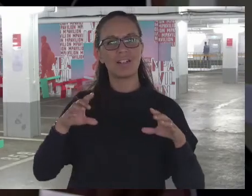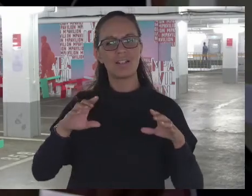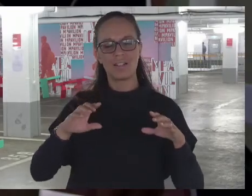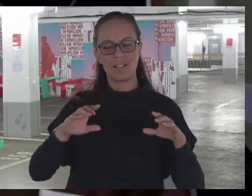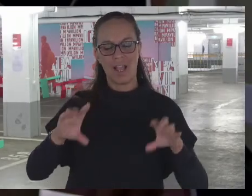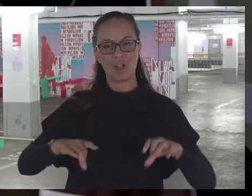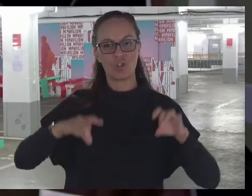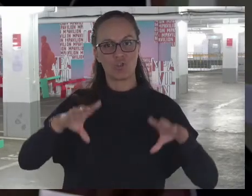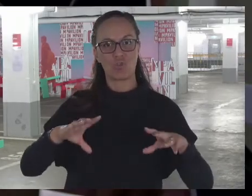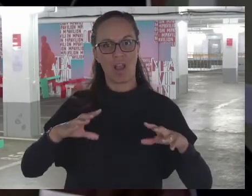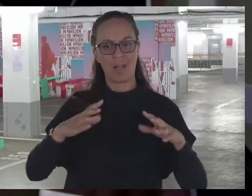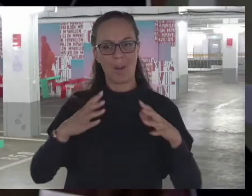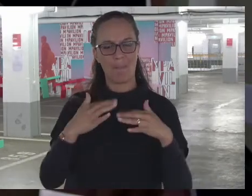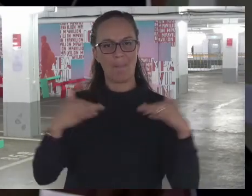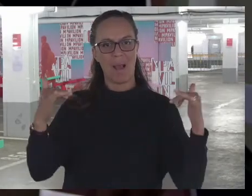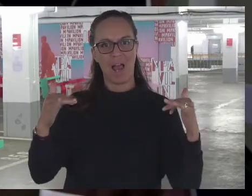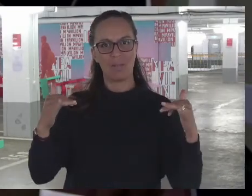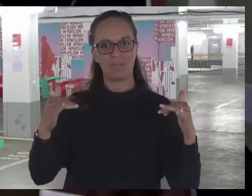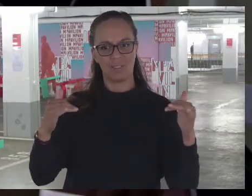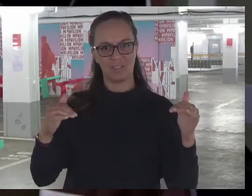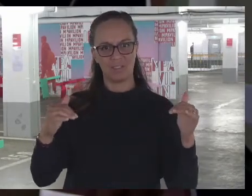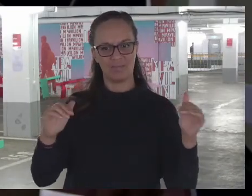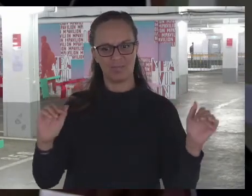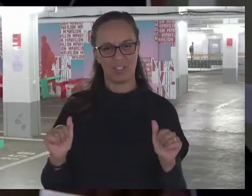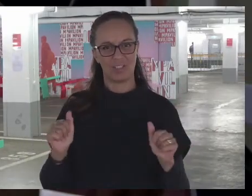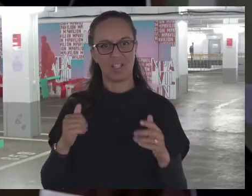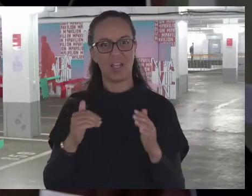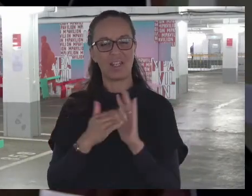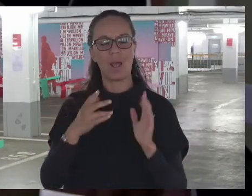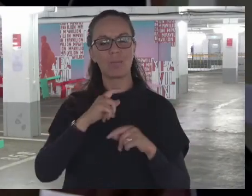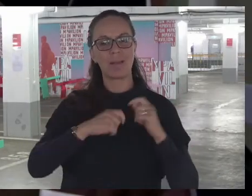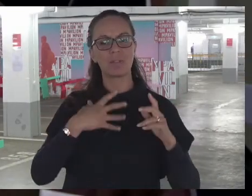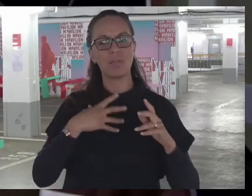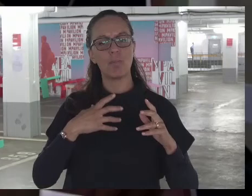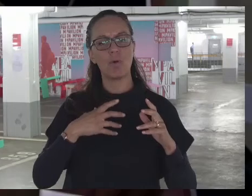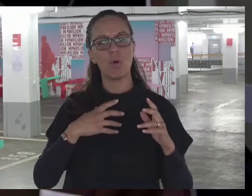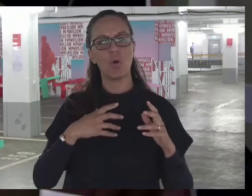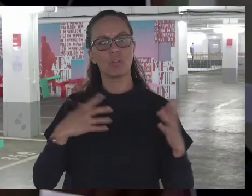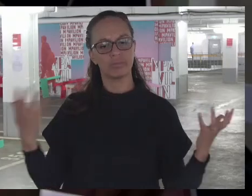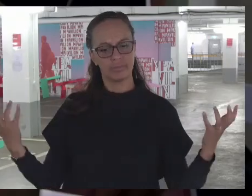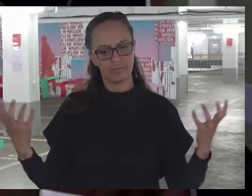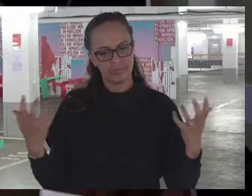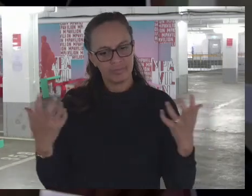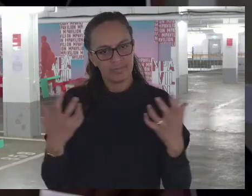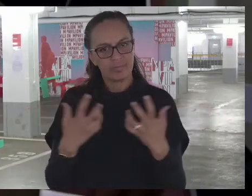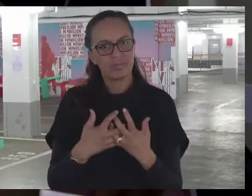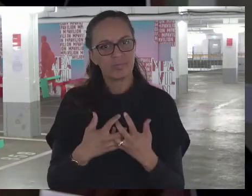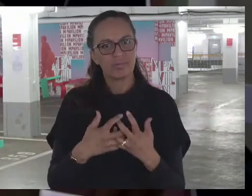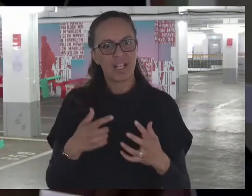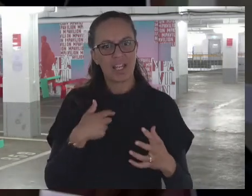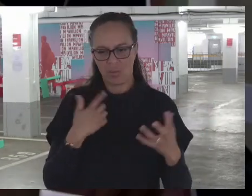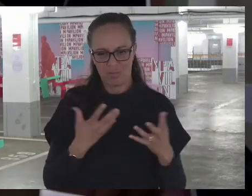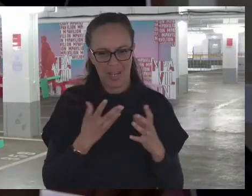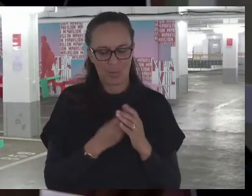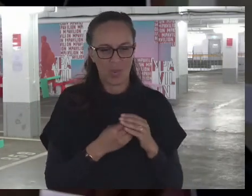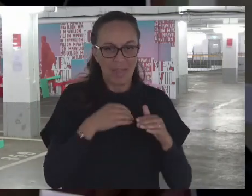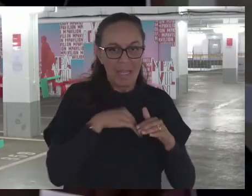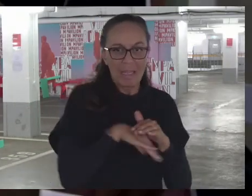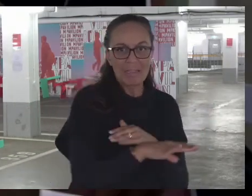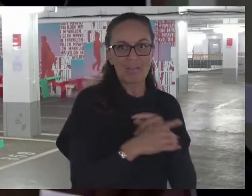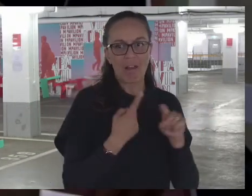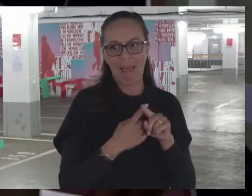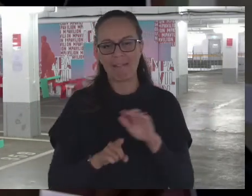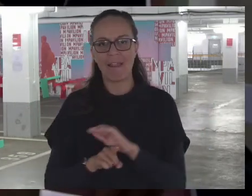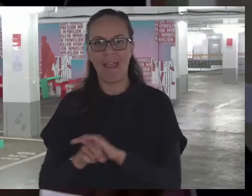it's more collegiate, and the two sides are coming together in a more cohesive form. So, and because I was just playing with the inside and the outside, and